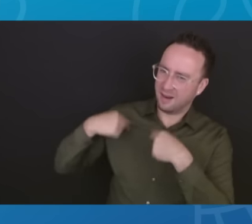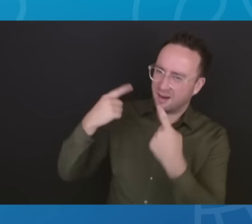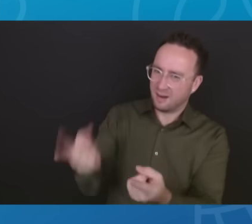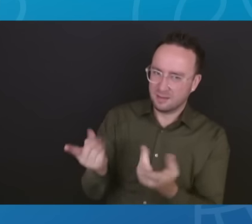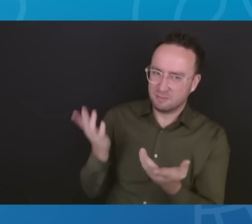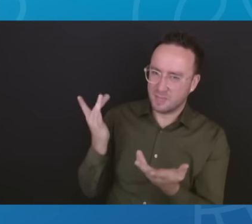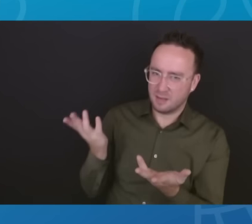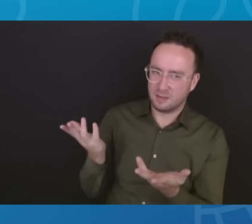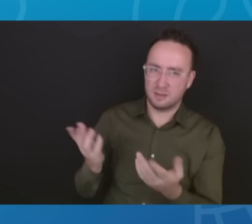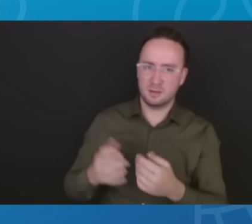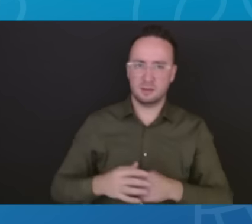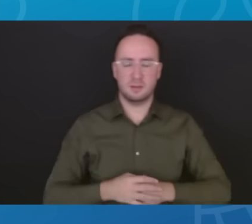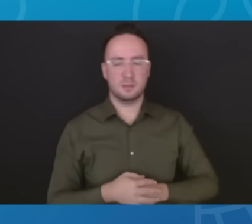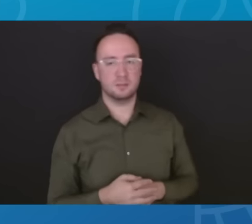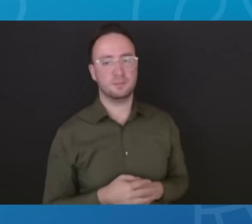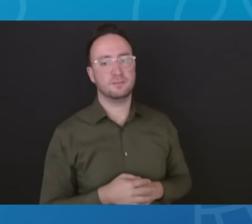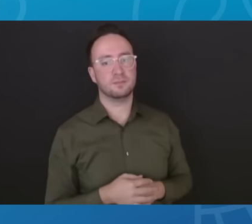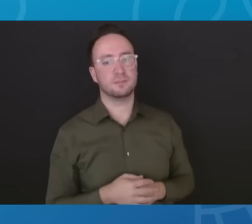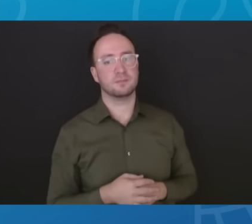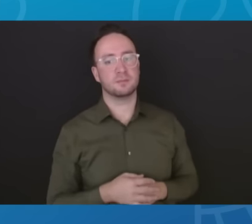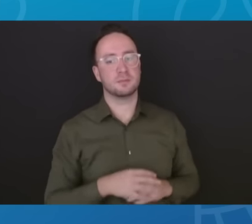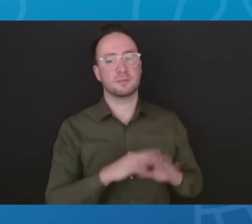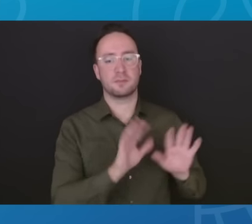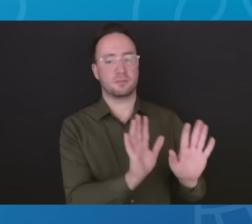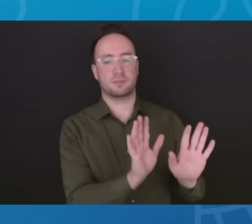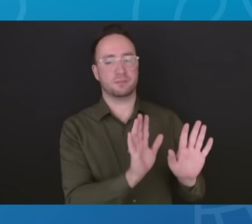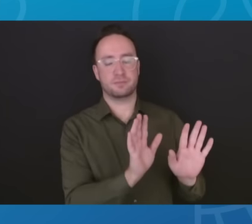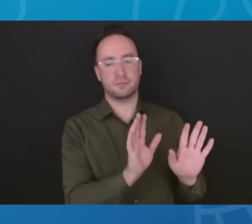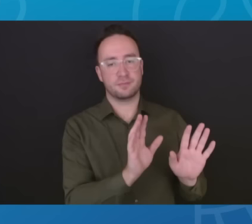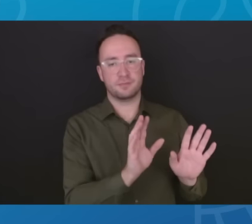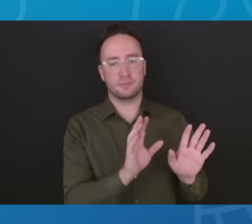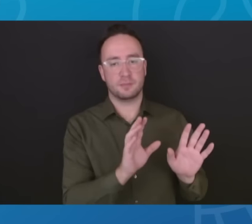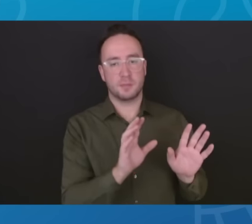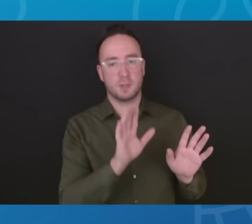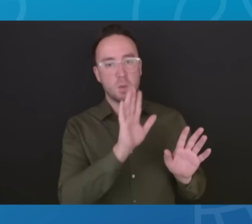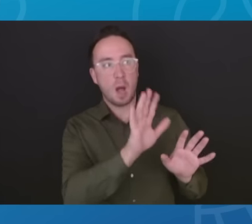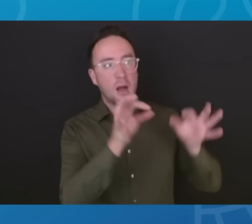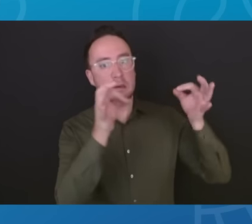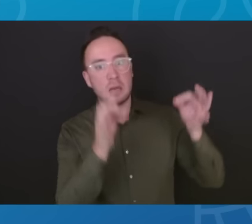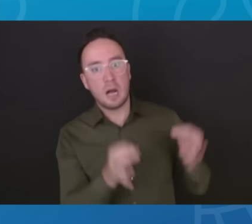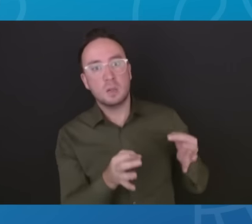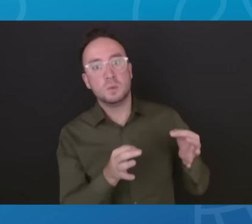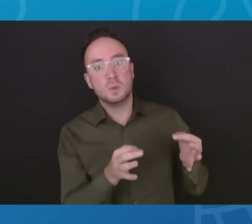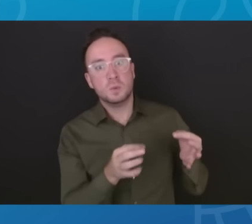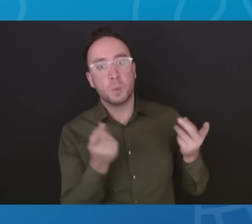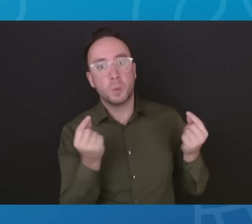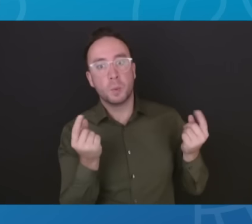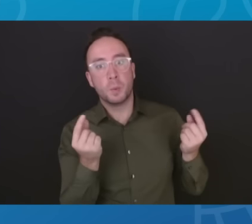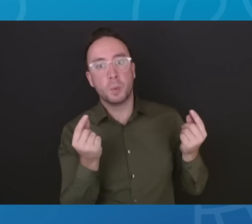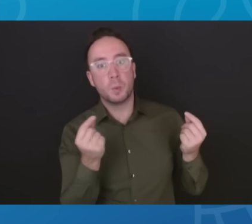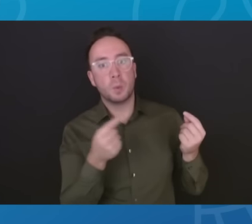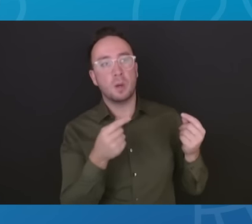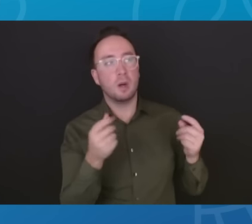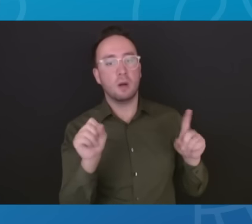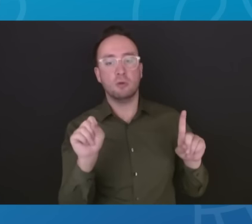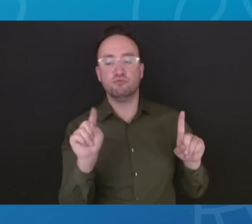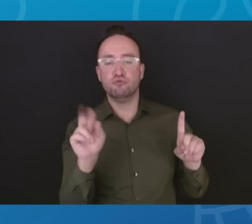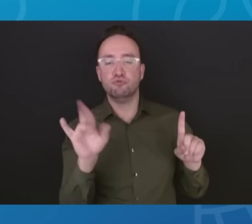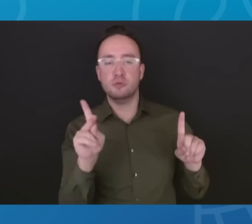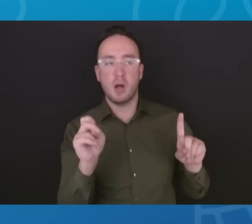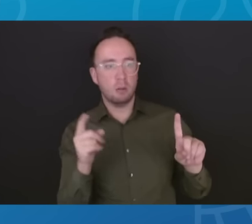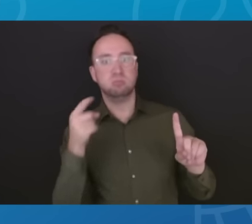kind of strike to use, but they continue to engage with Hamas forces in Gaza because Hamas forces continue to